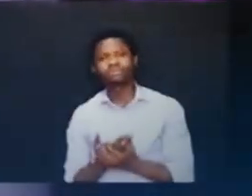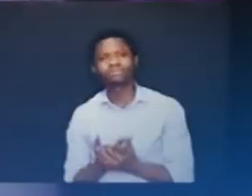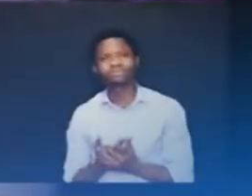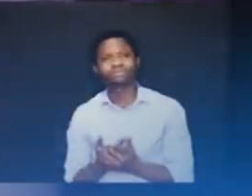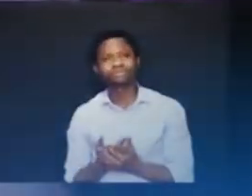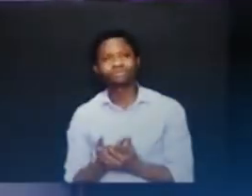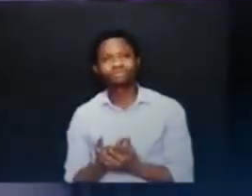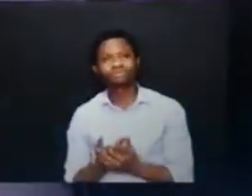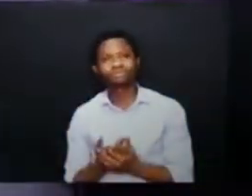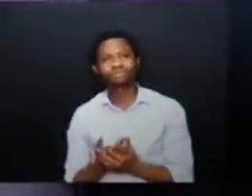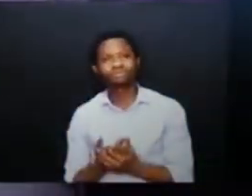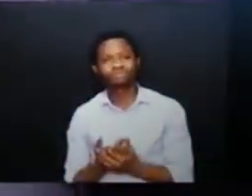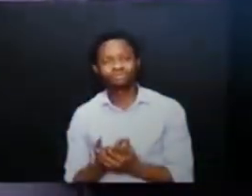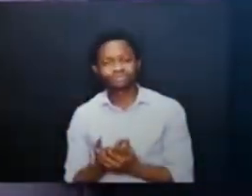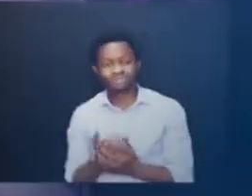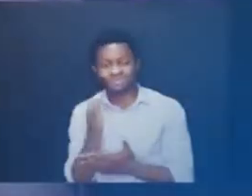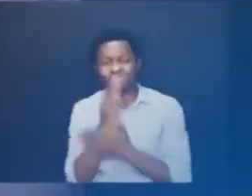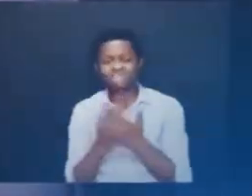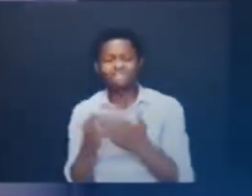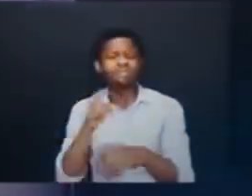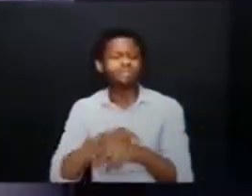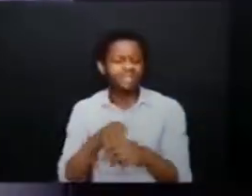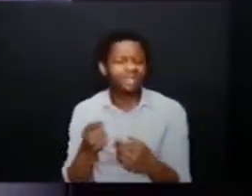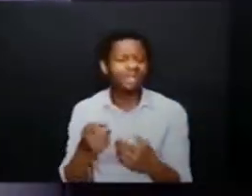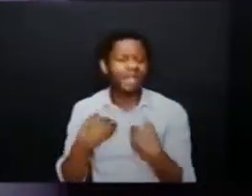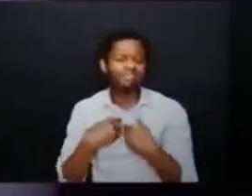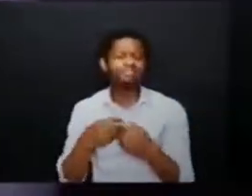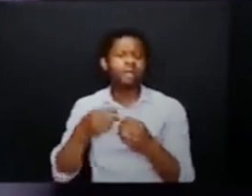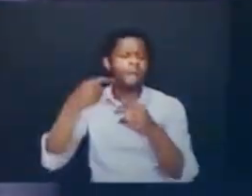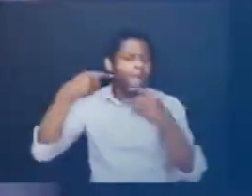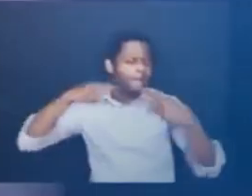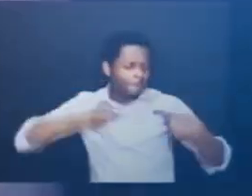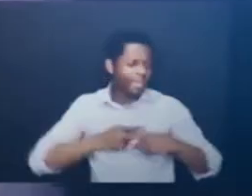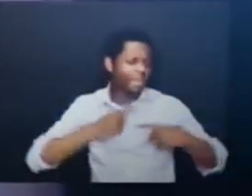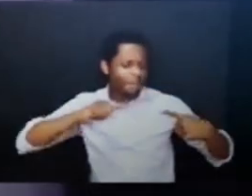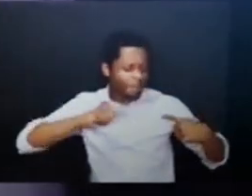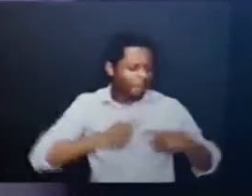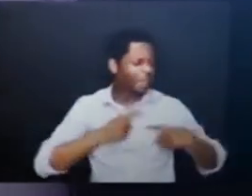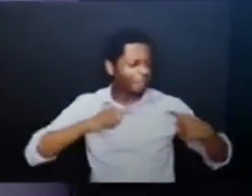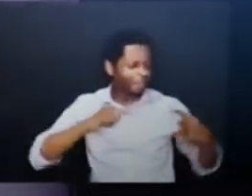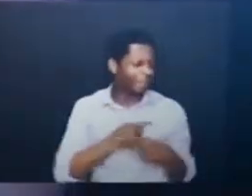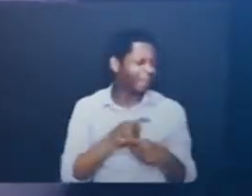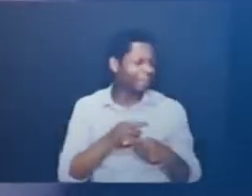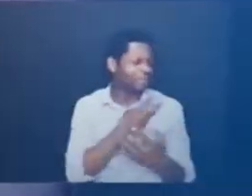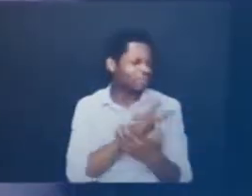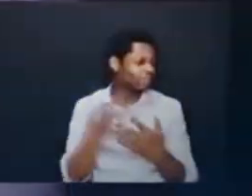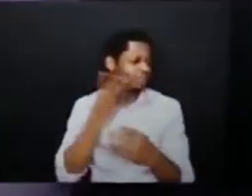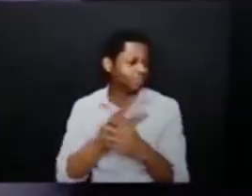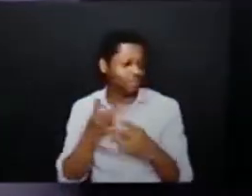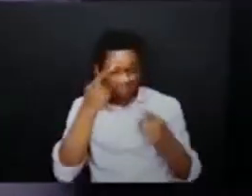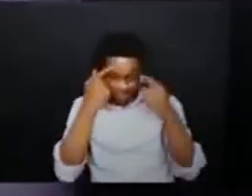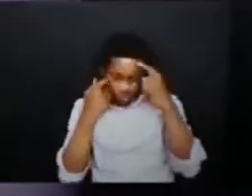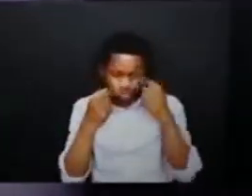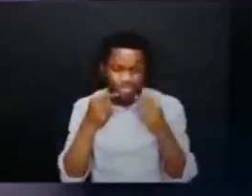Sometimes we bear needless pains all because we do not carry our issues to God